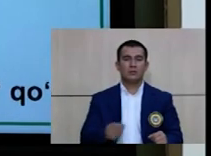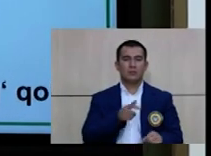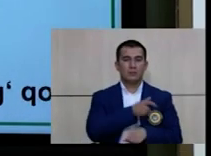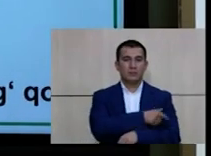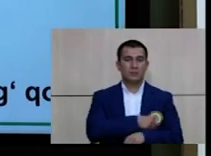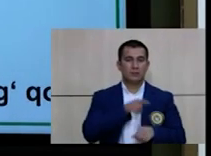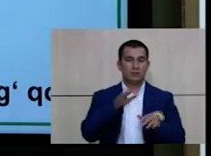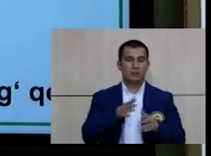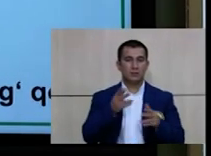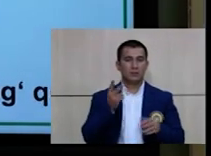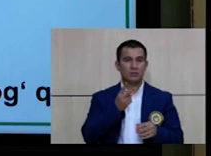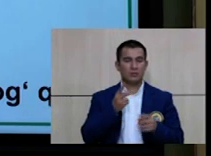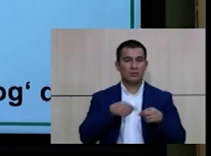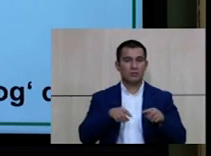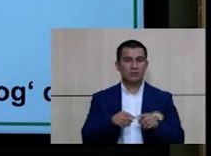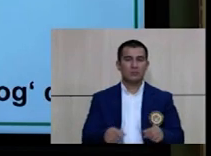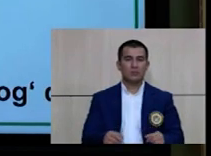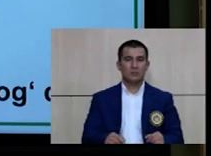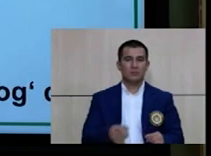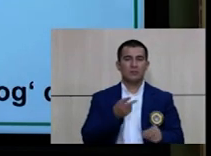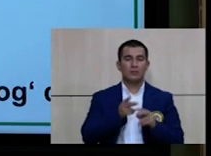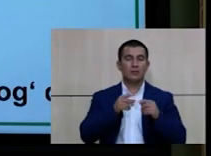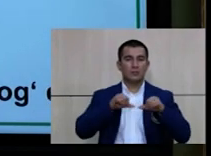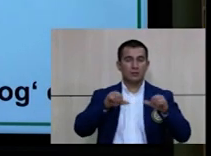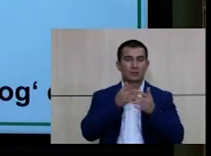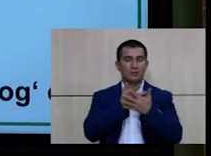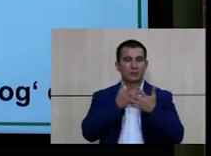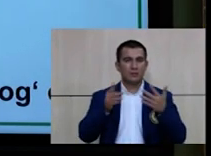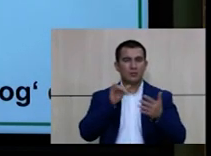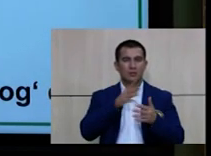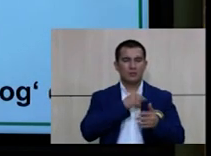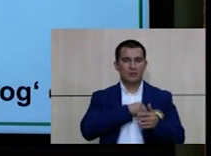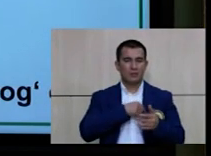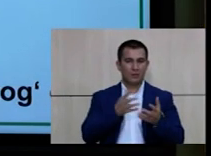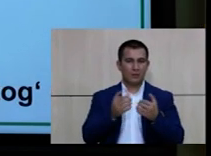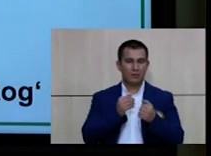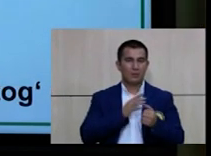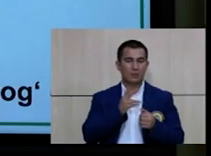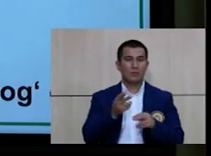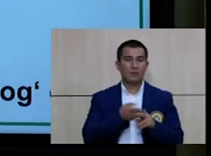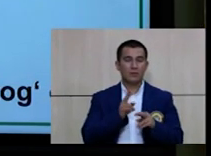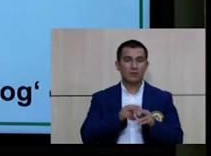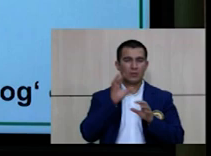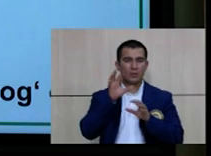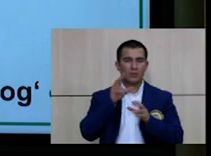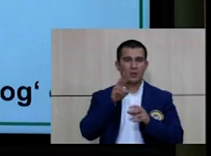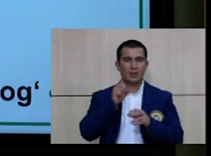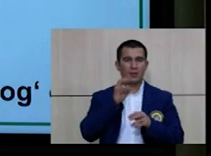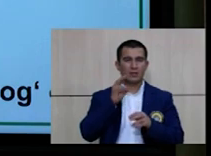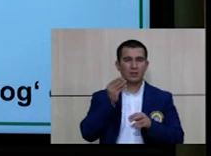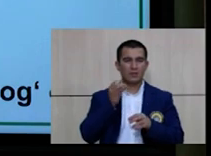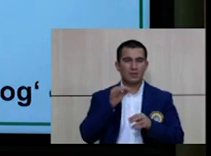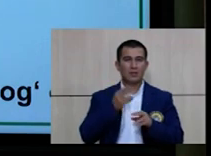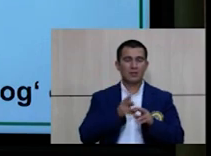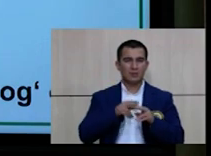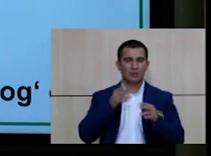Qo'riqxonaning ikkinchi qismi sobiq Ko'xtang buyurtmaxonasi hududini o'z ichiga olib, tog' landshafti hamda